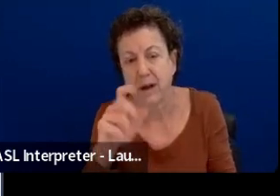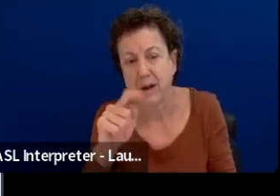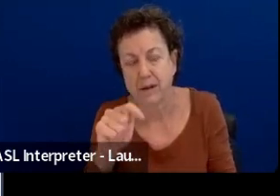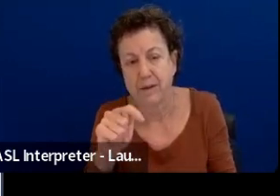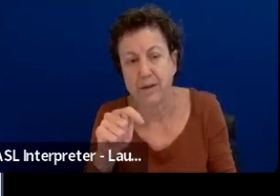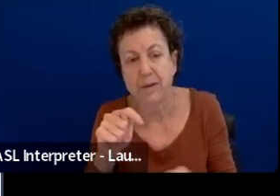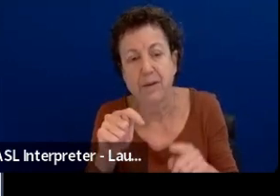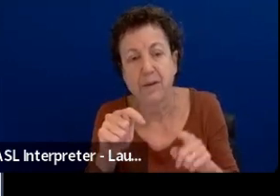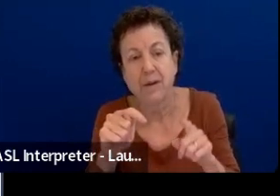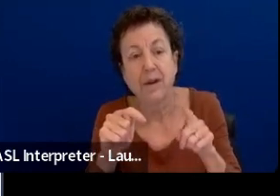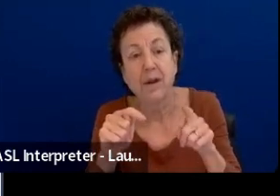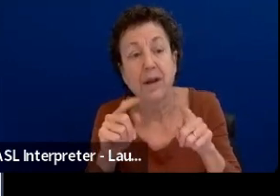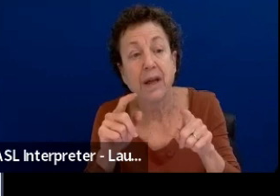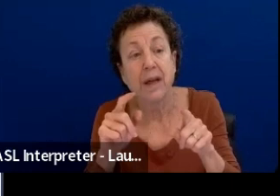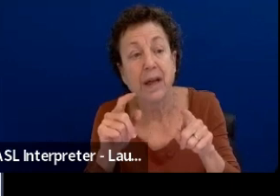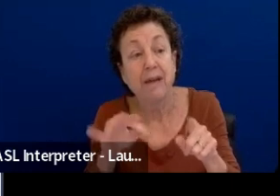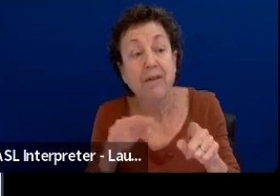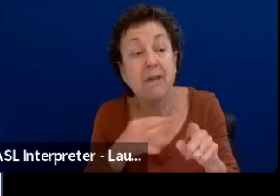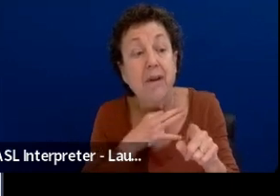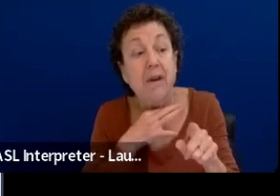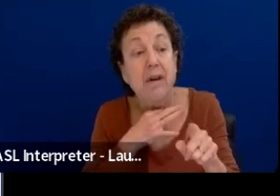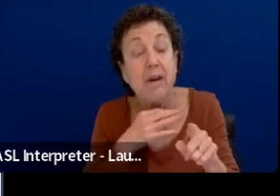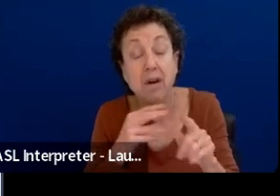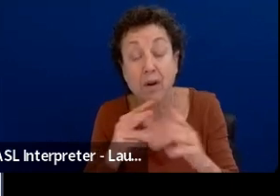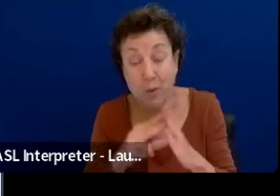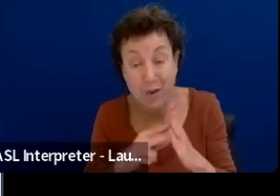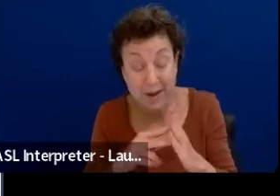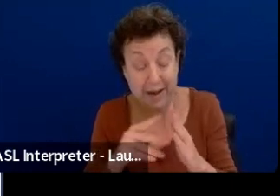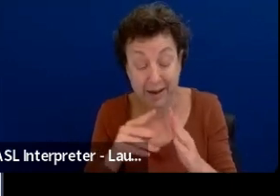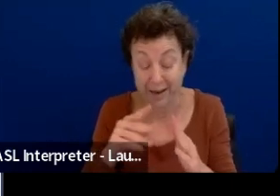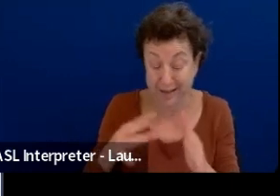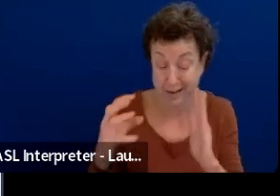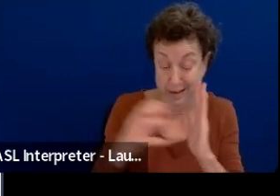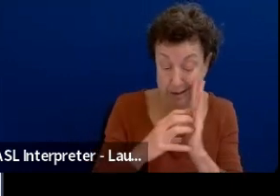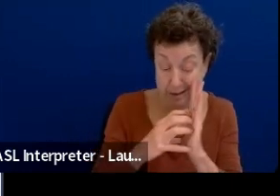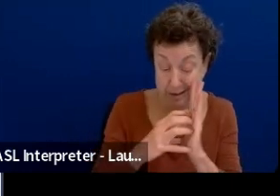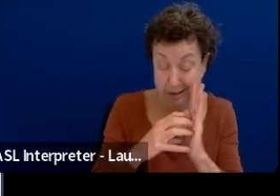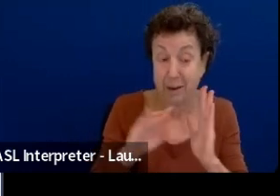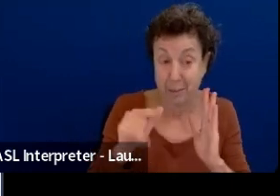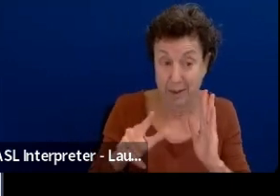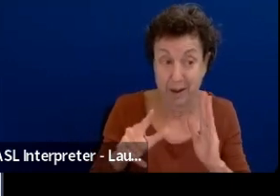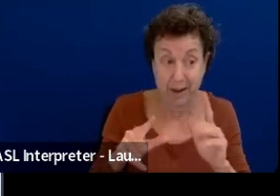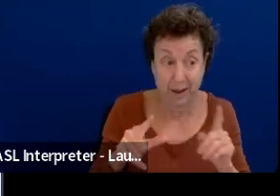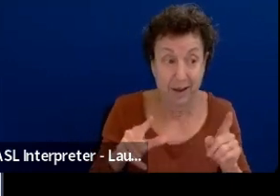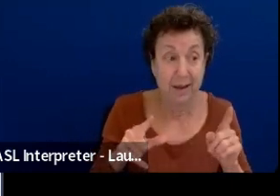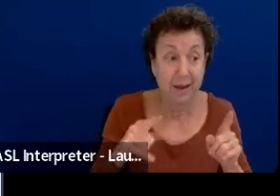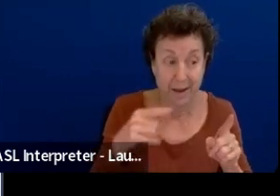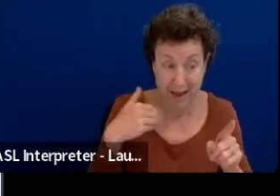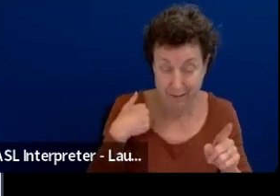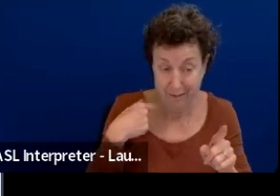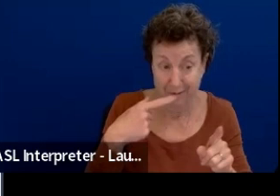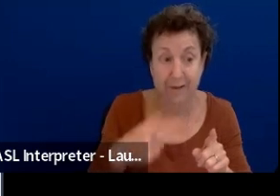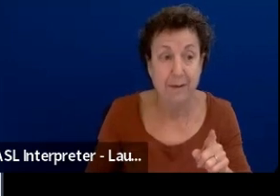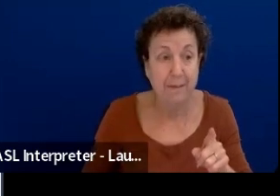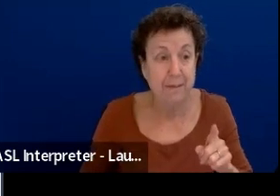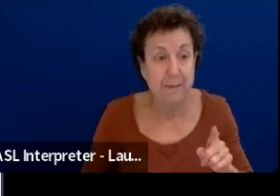And if we actually want to read the text of the bill, we can do that through here as well.